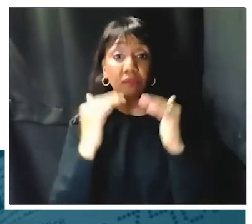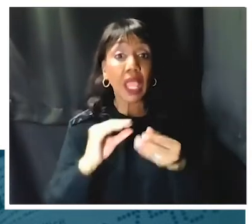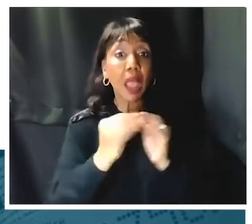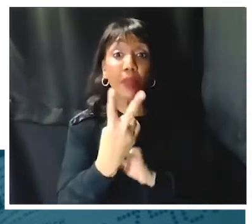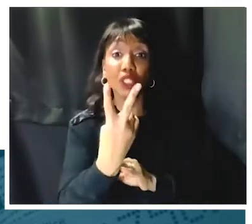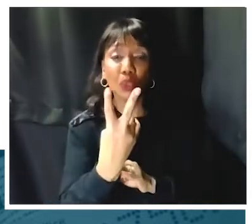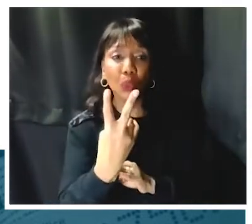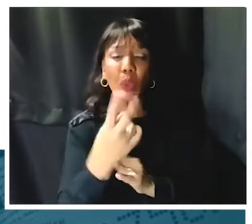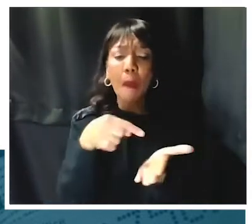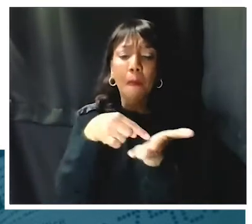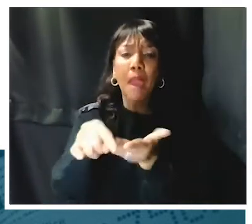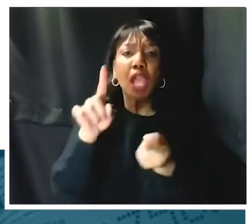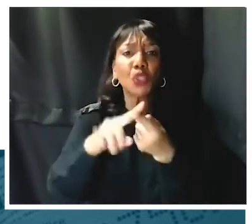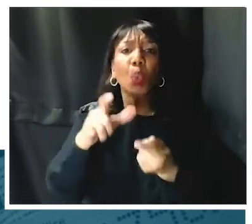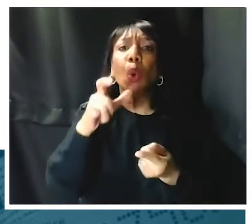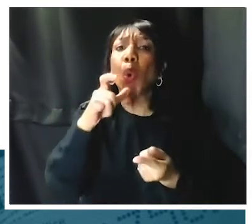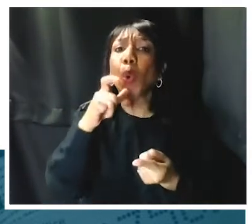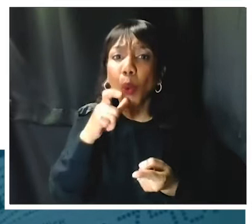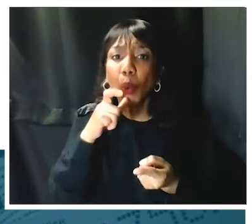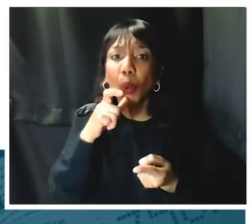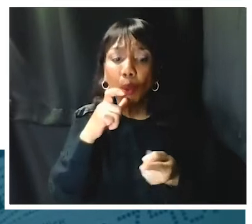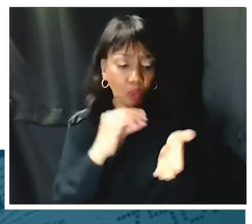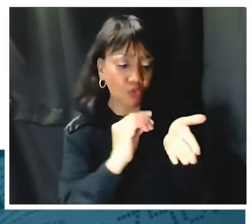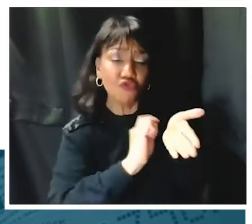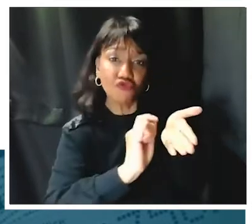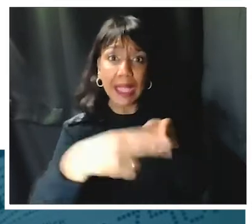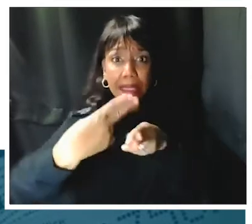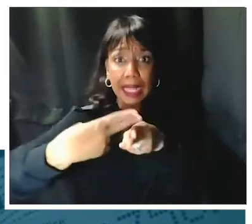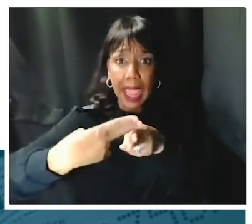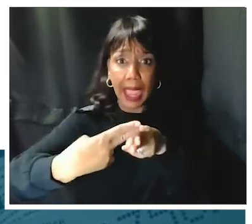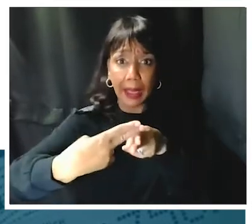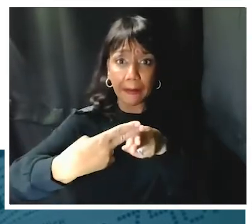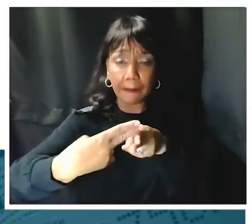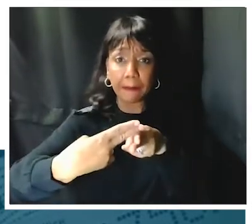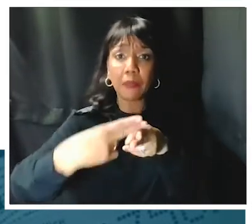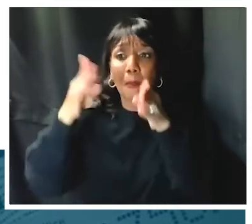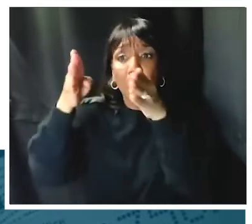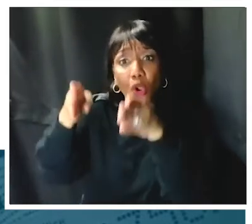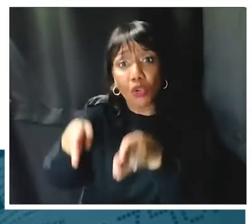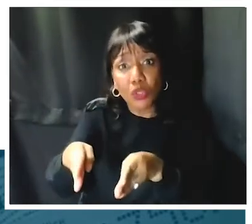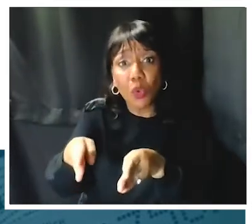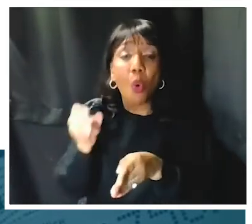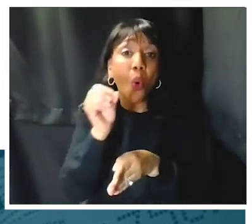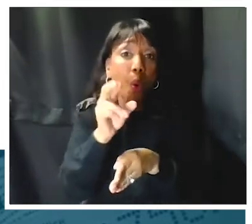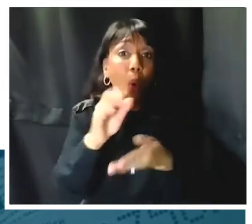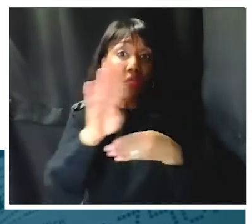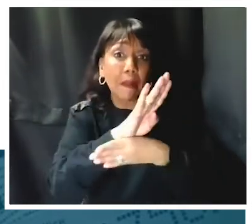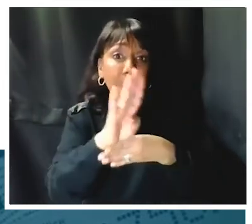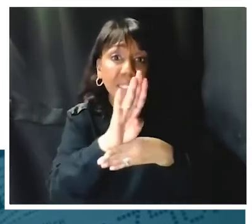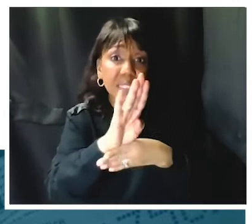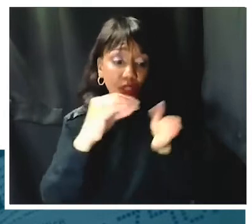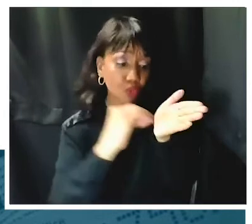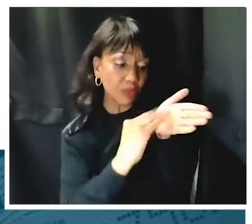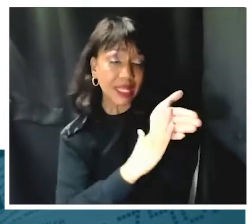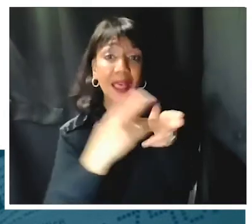Fill in the "Pay exactly to the order of" line immediately. This is where you write the name of the person or